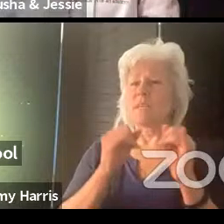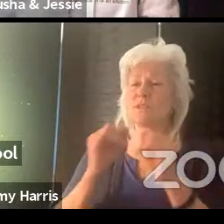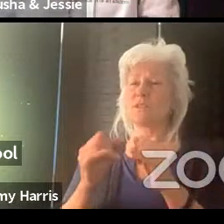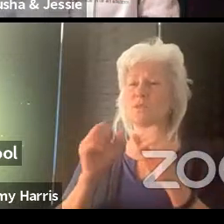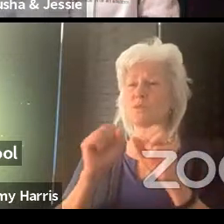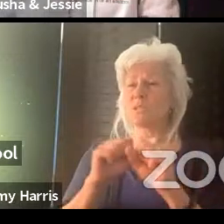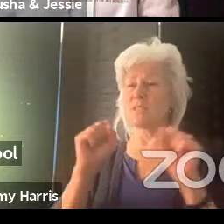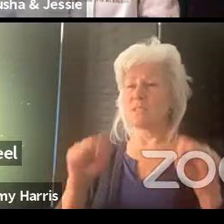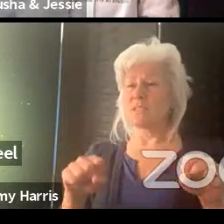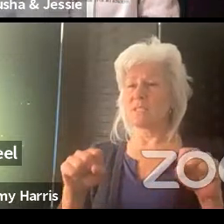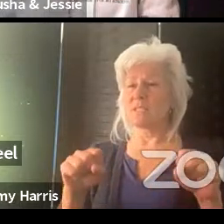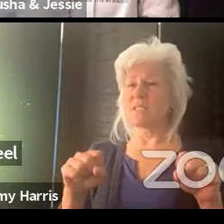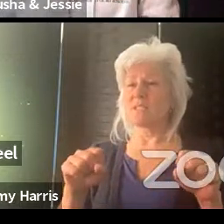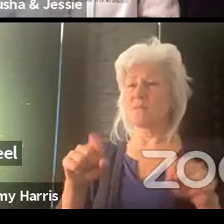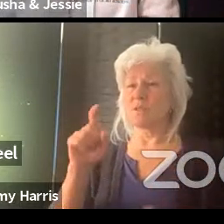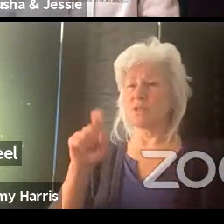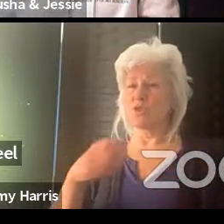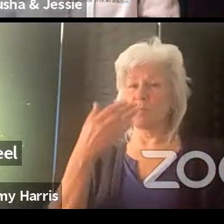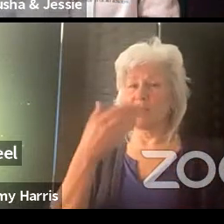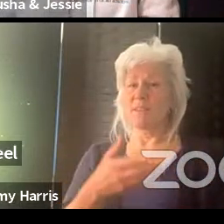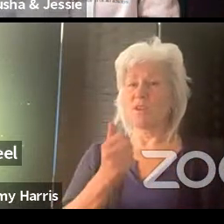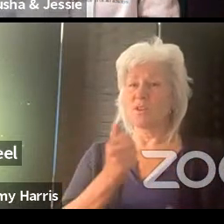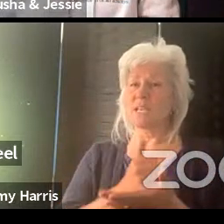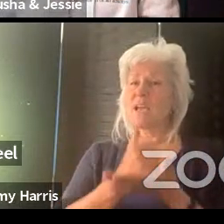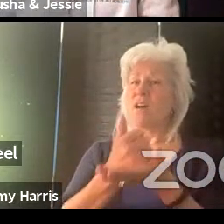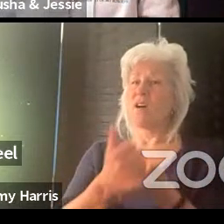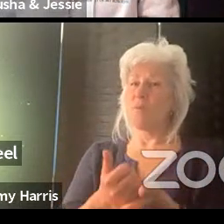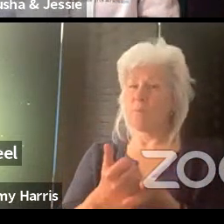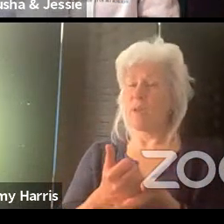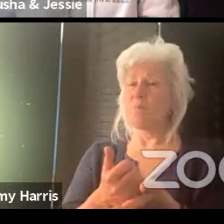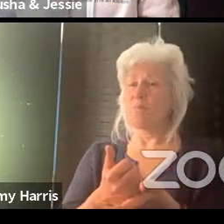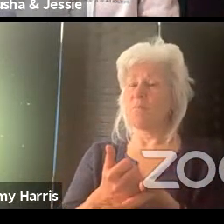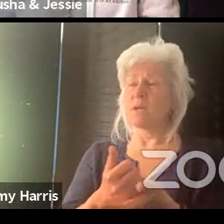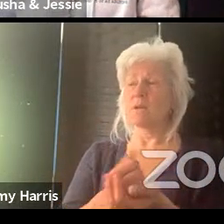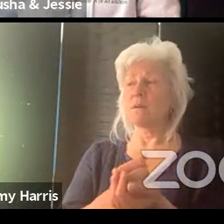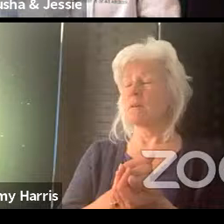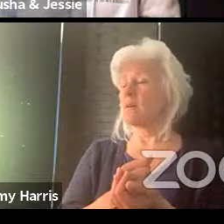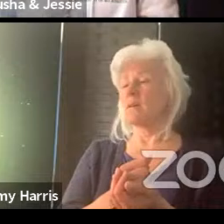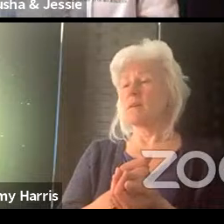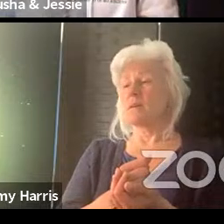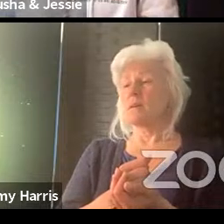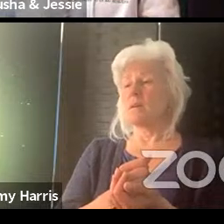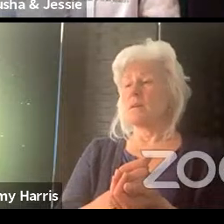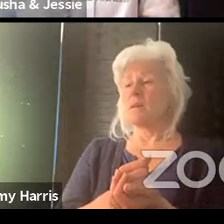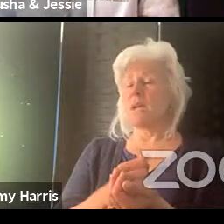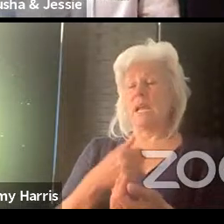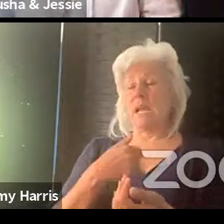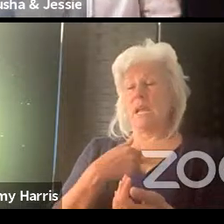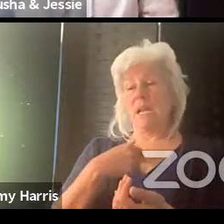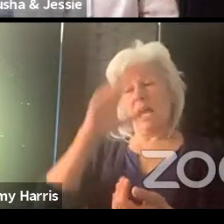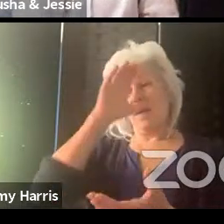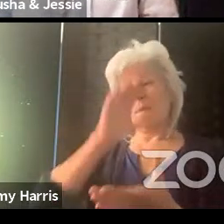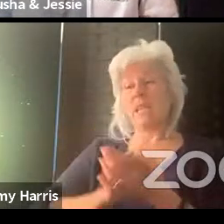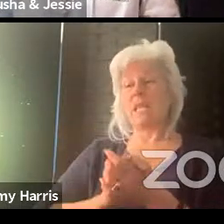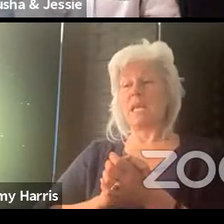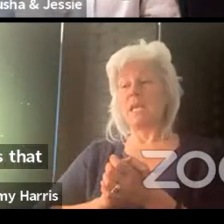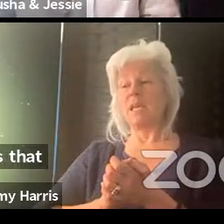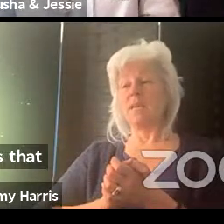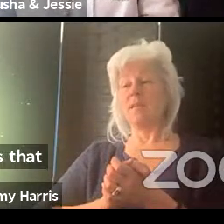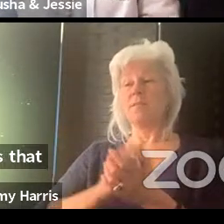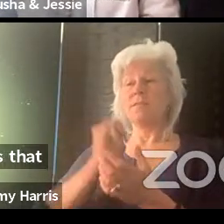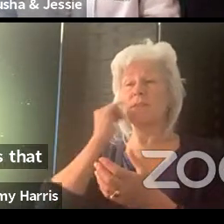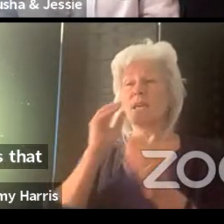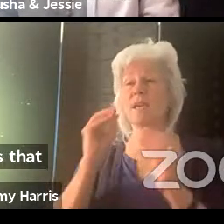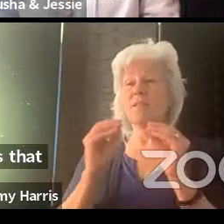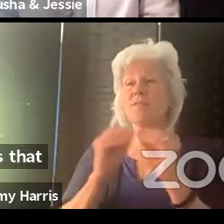that are that should be there to help them along, help them up. And I just believe that if more parents